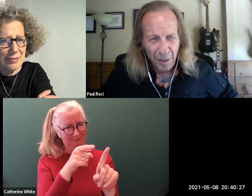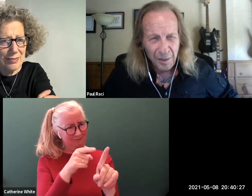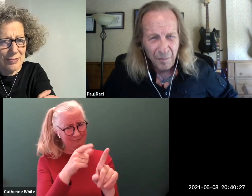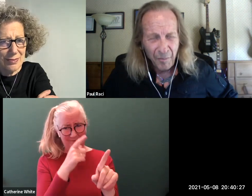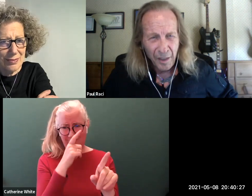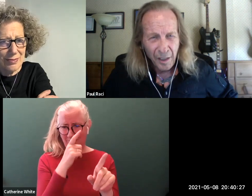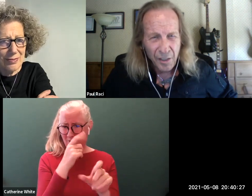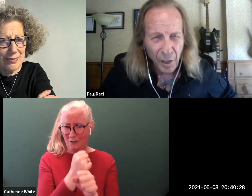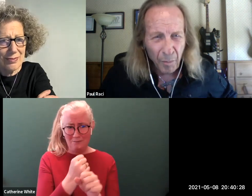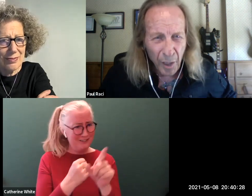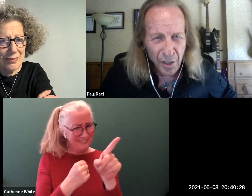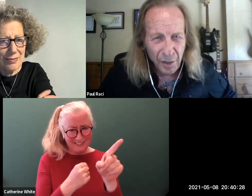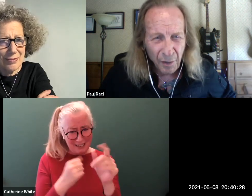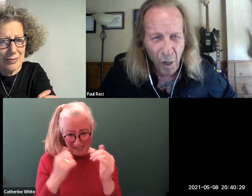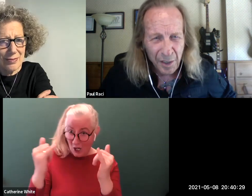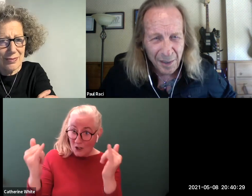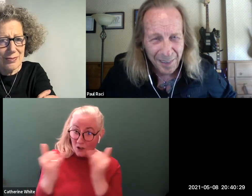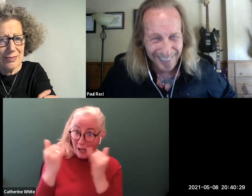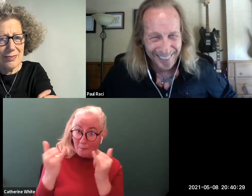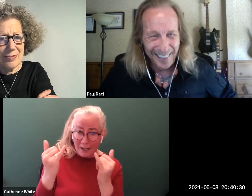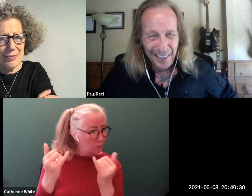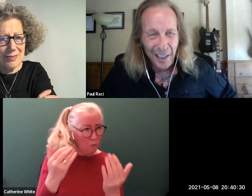about? A celebration of what?